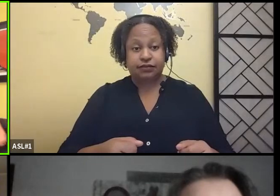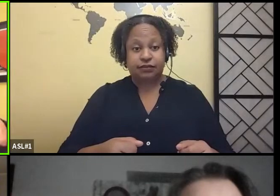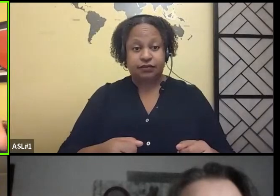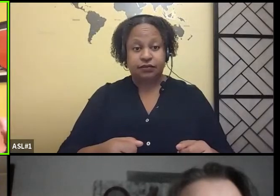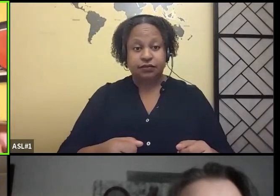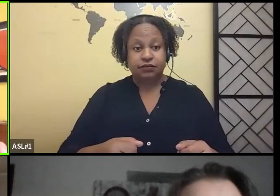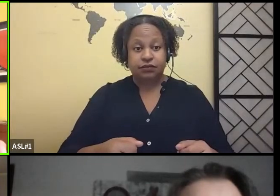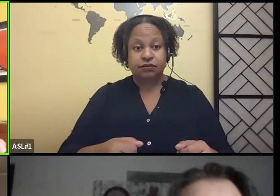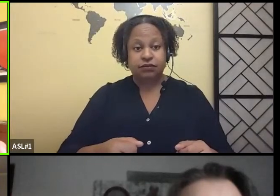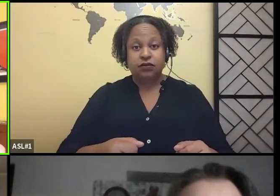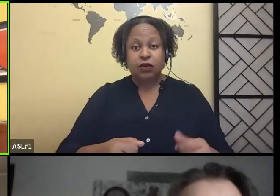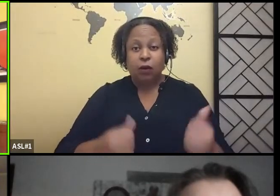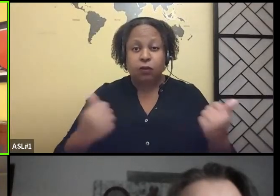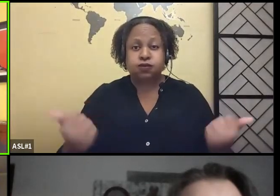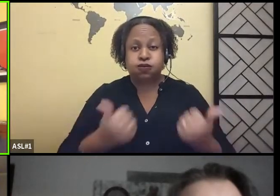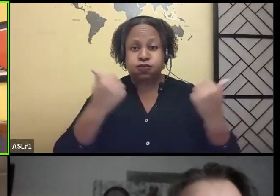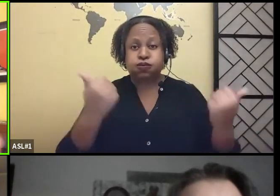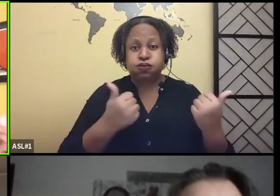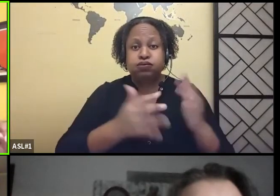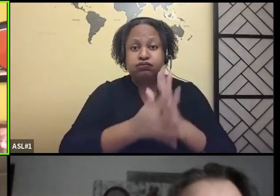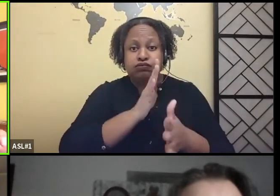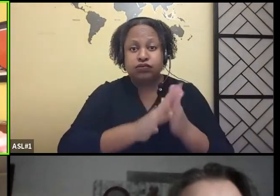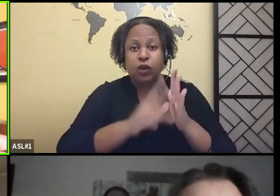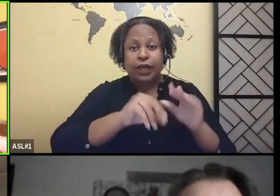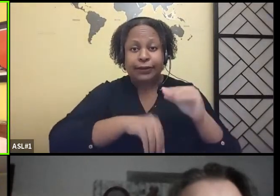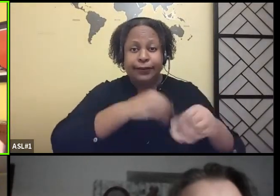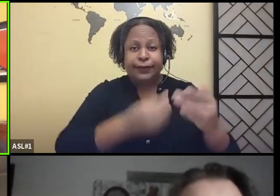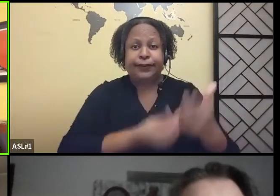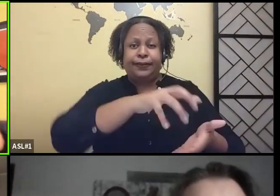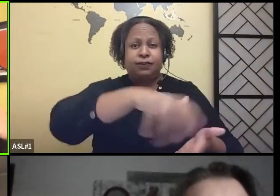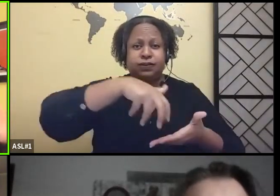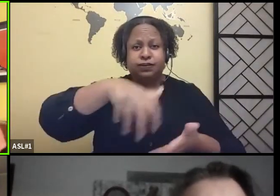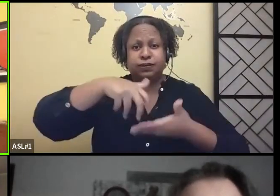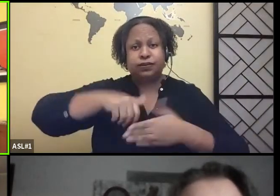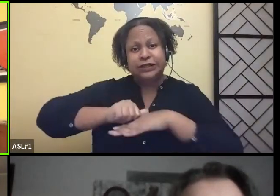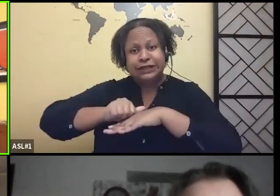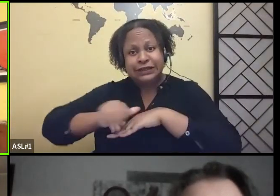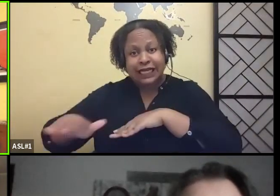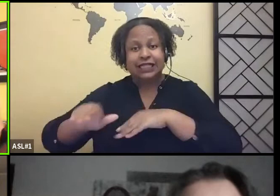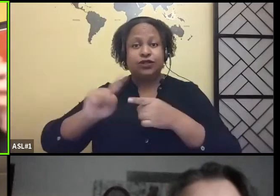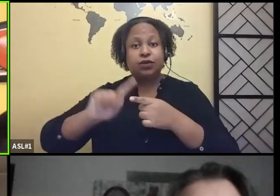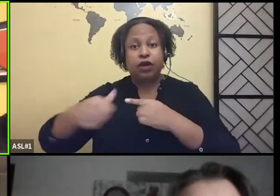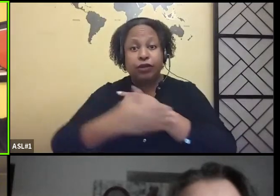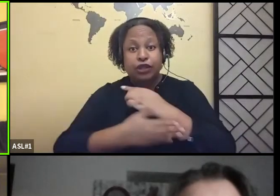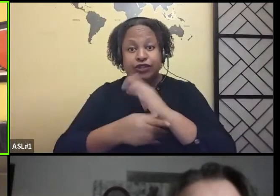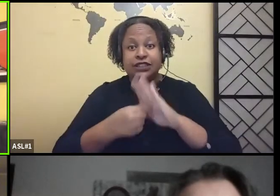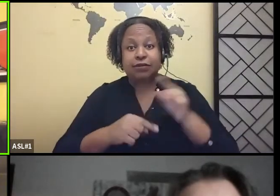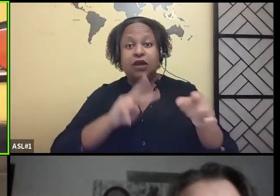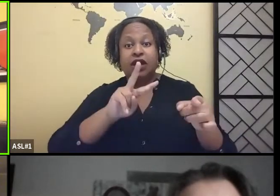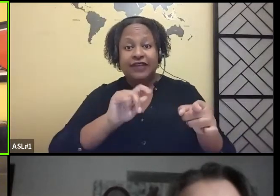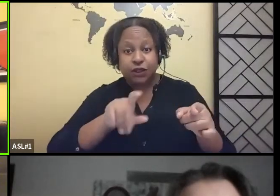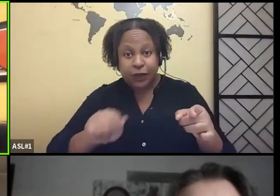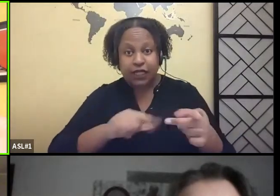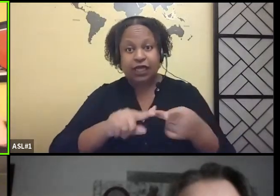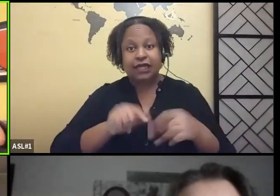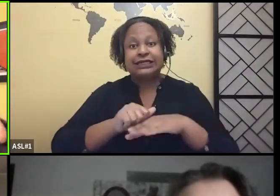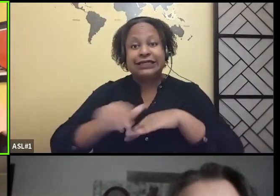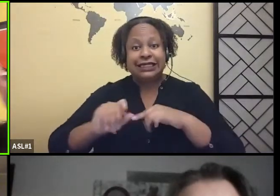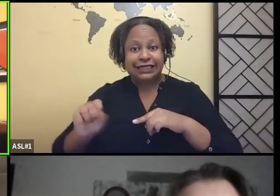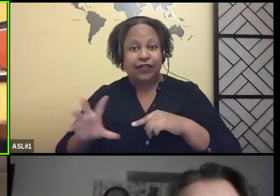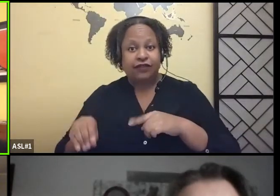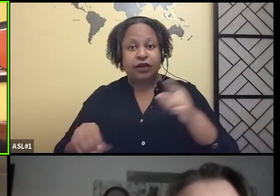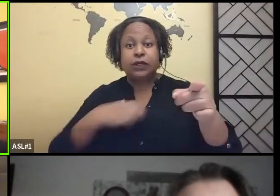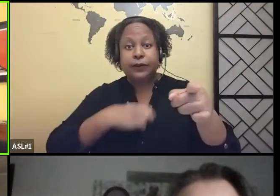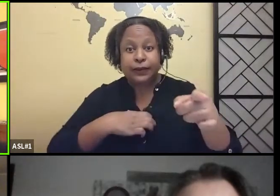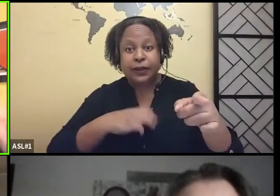are exporting the food at cost or less to Venezuela, where people are hungry, to South Africa, where people